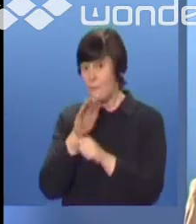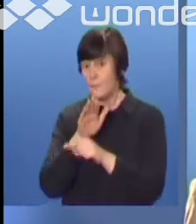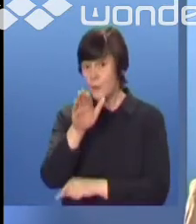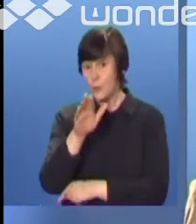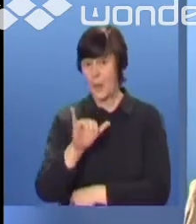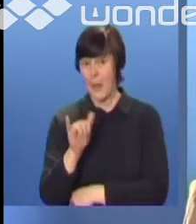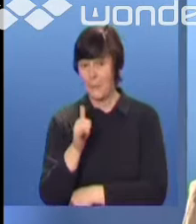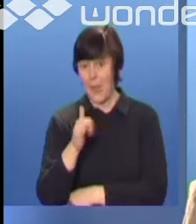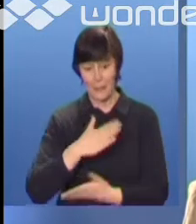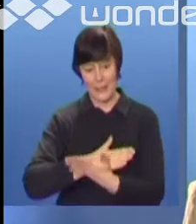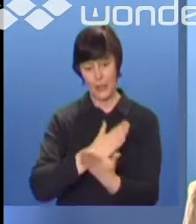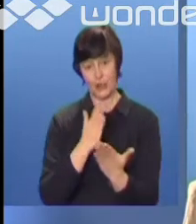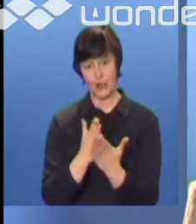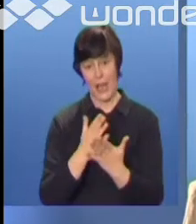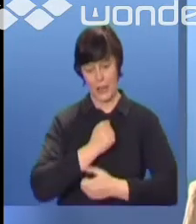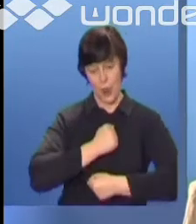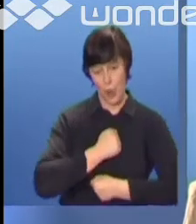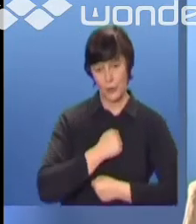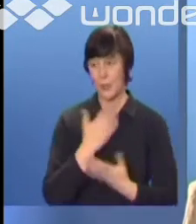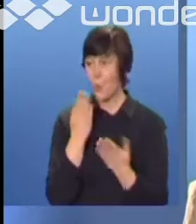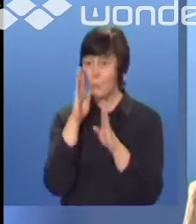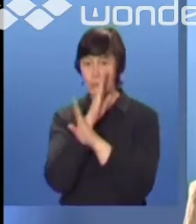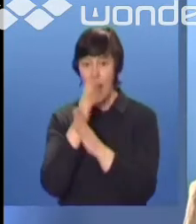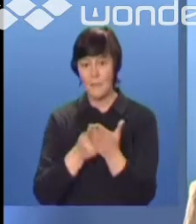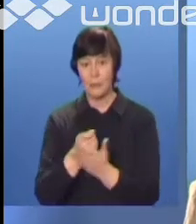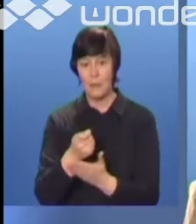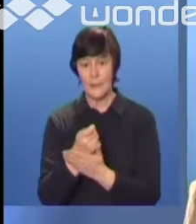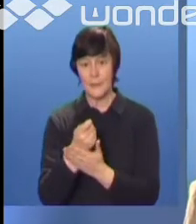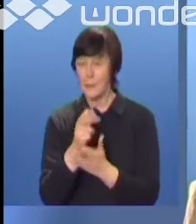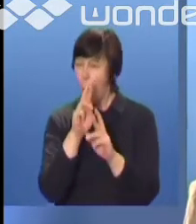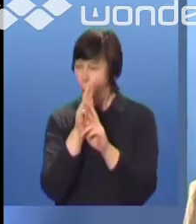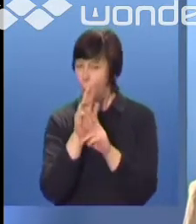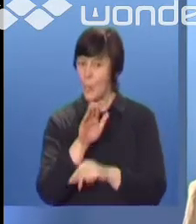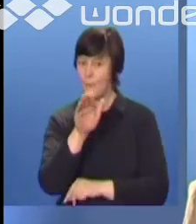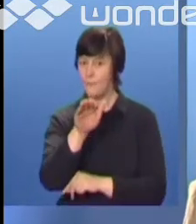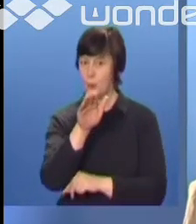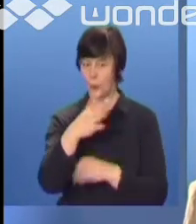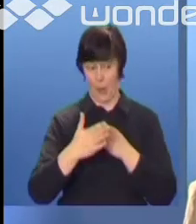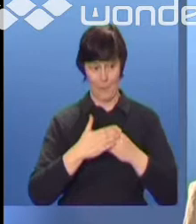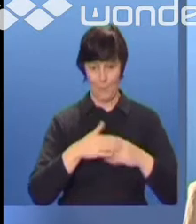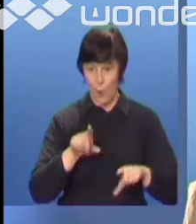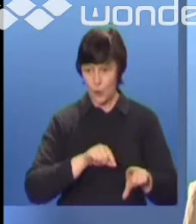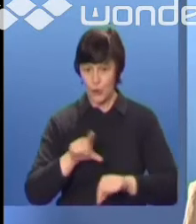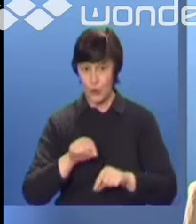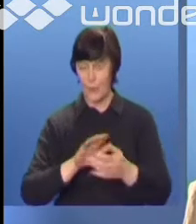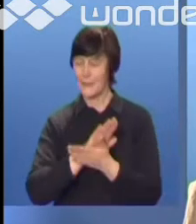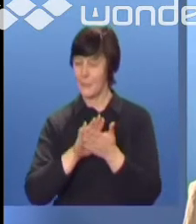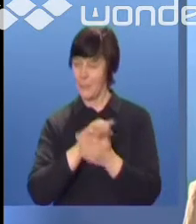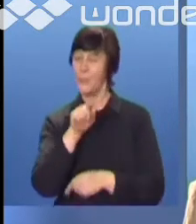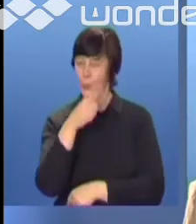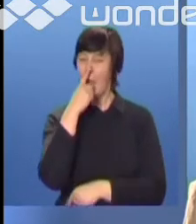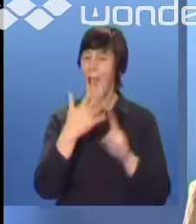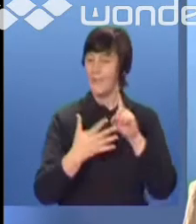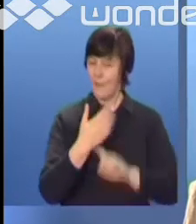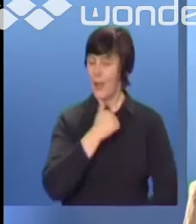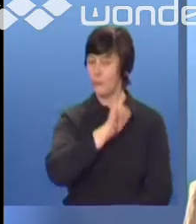to the scheme, as well as some private rented properties, we hope to expand the service to give you even more choice and possibility for finding the home